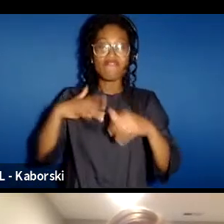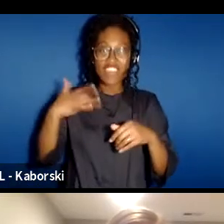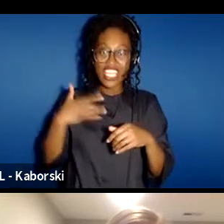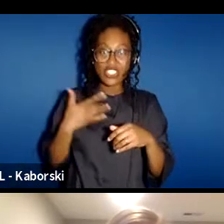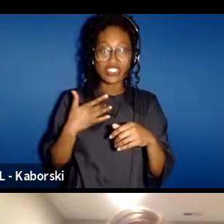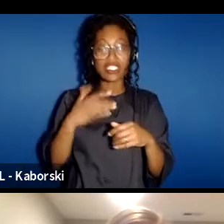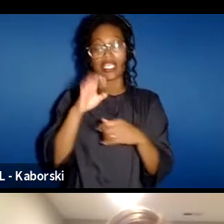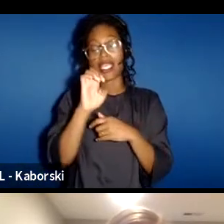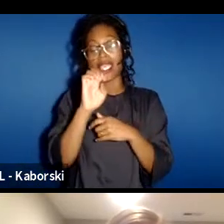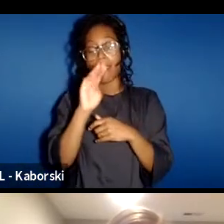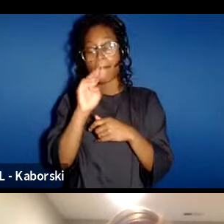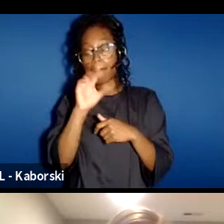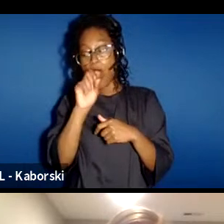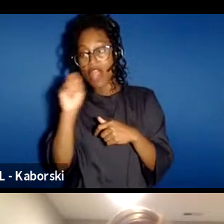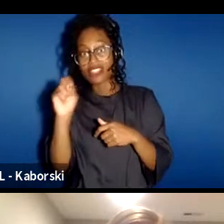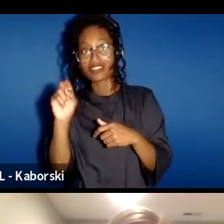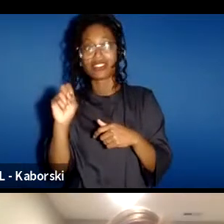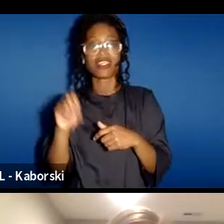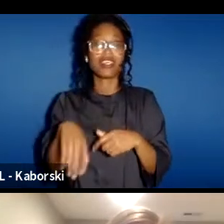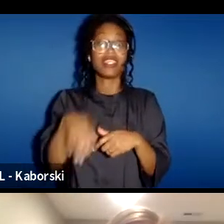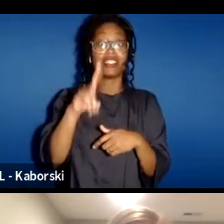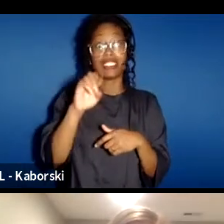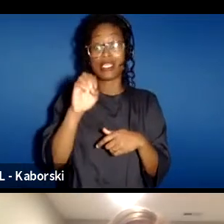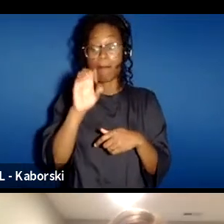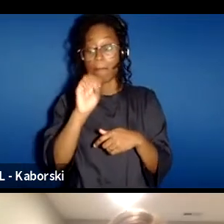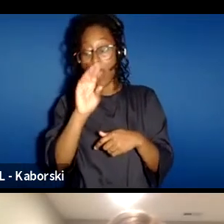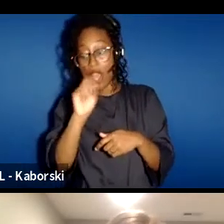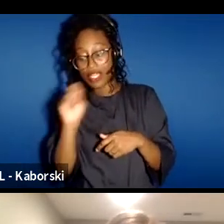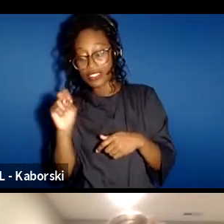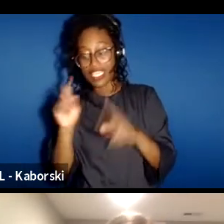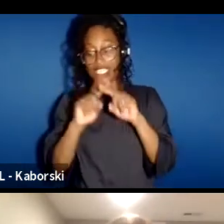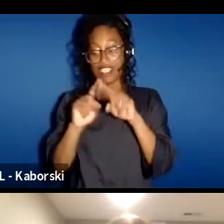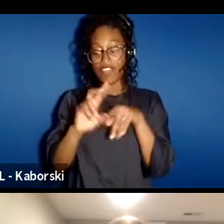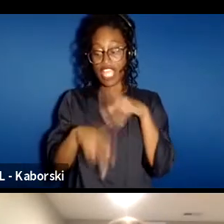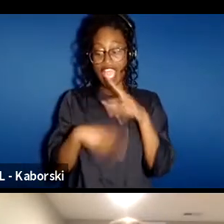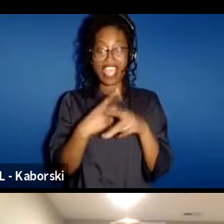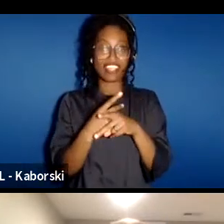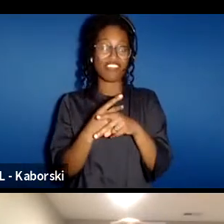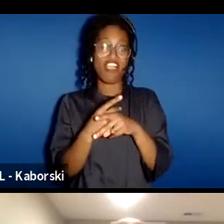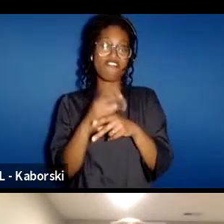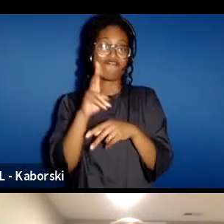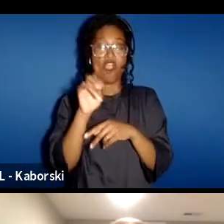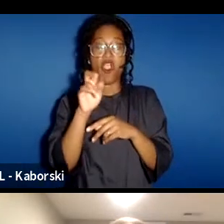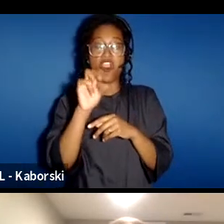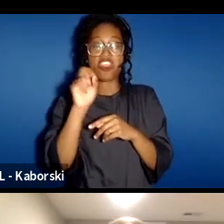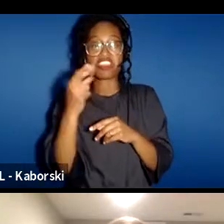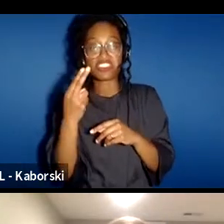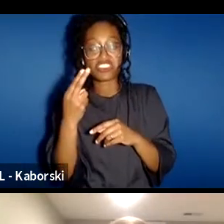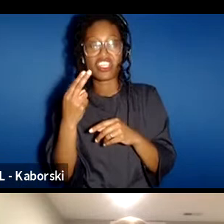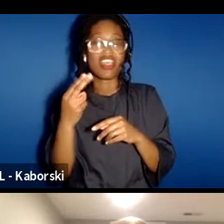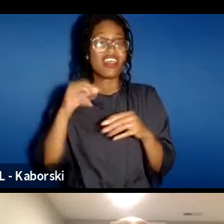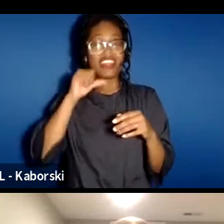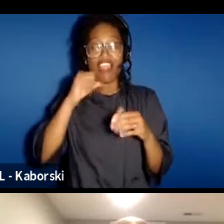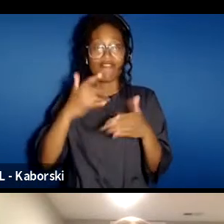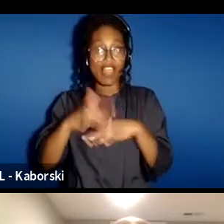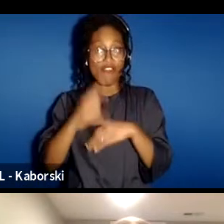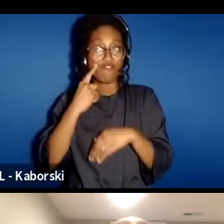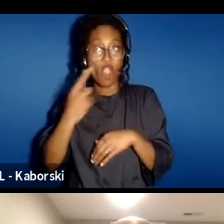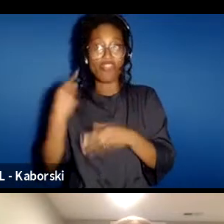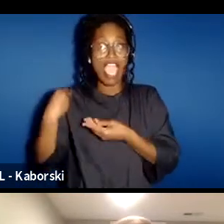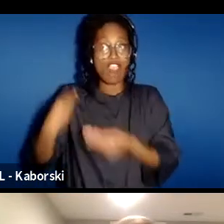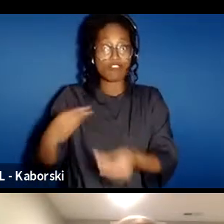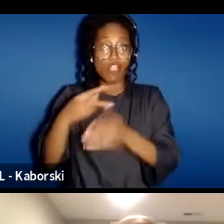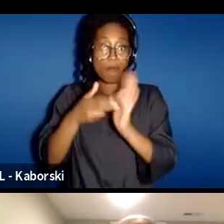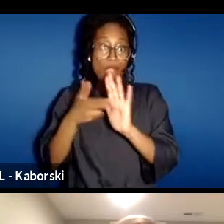embossing, debossing, different types of varnishes, things that weren't necessarily available to the heritage brands when they were probably at